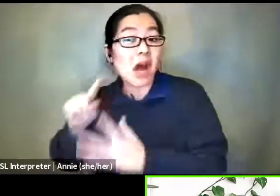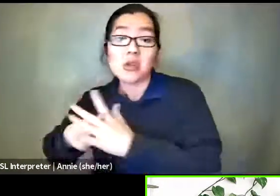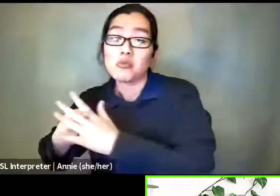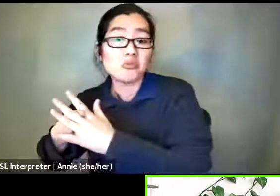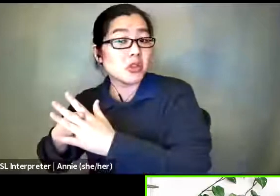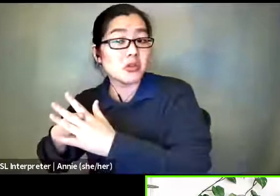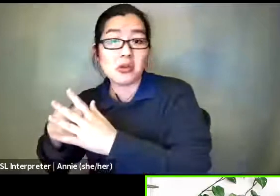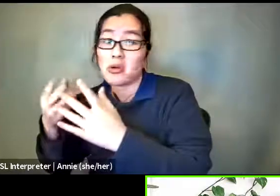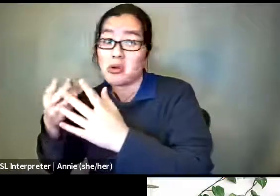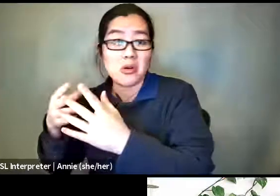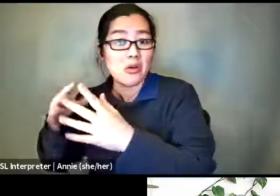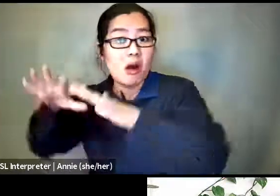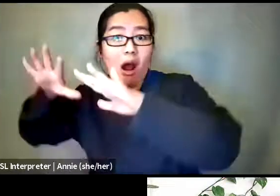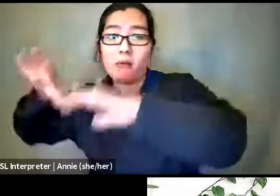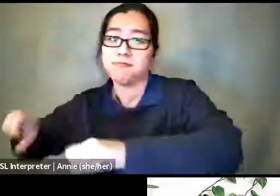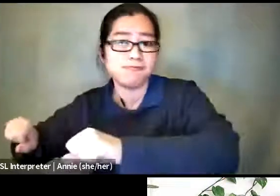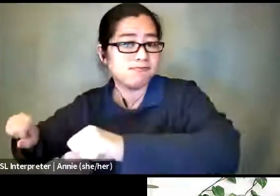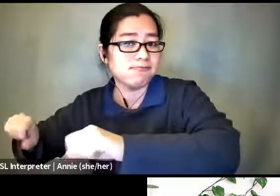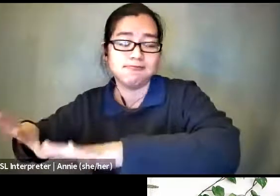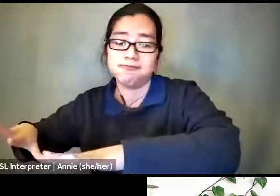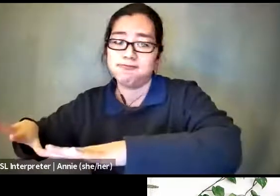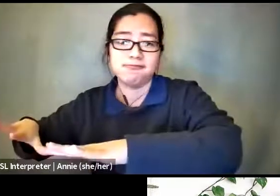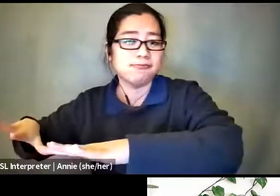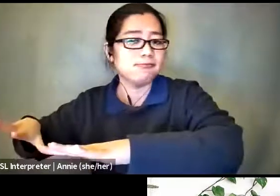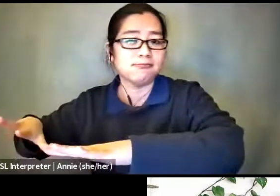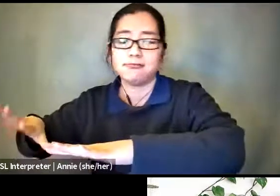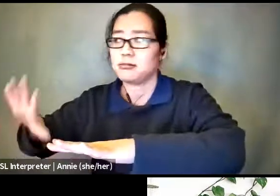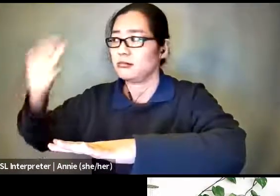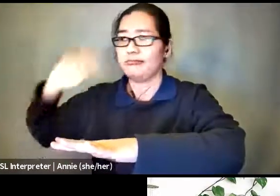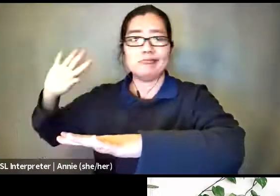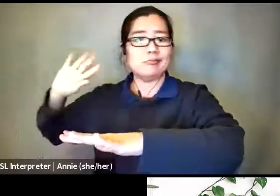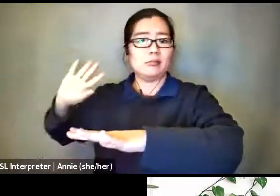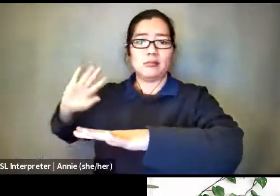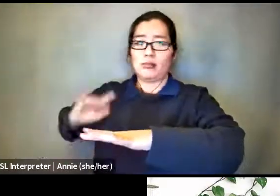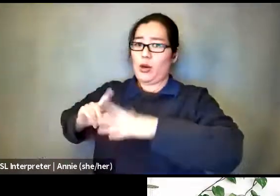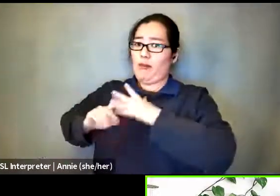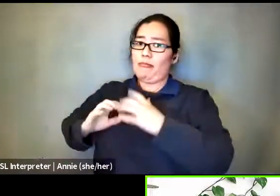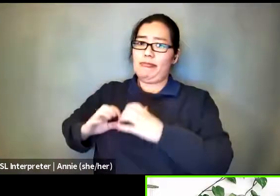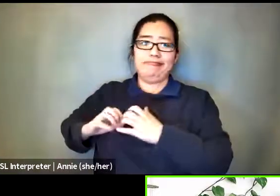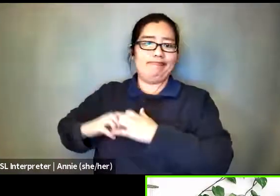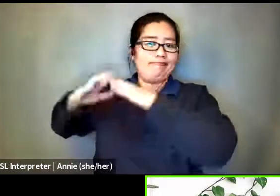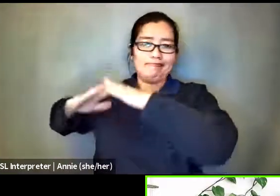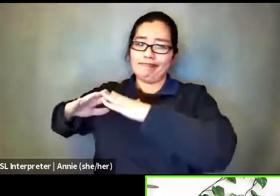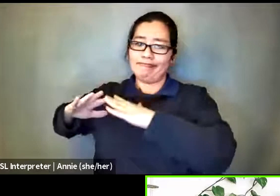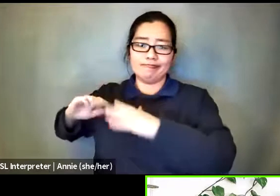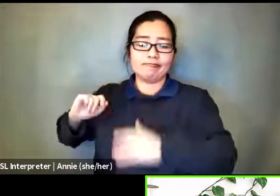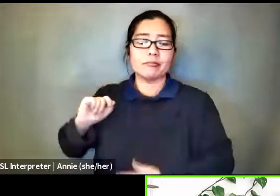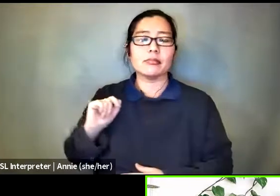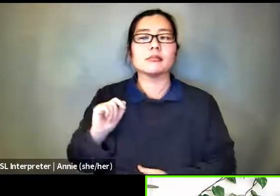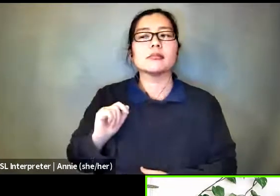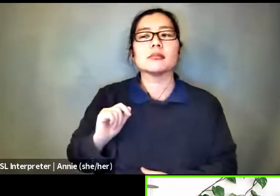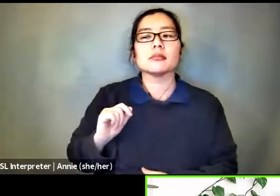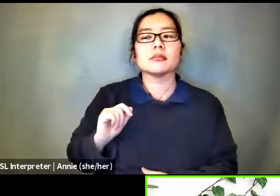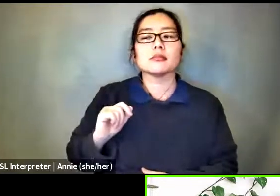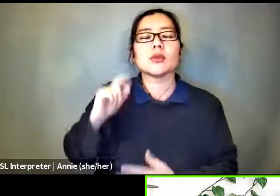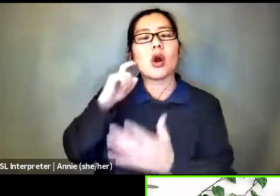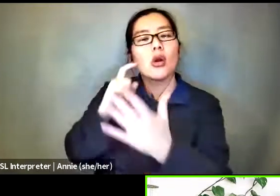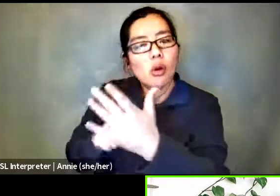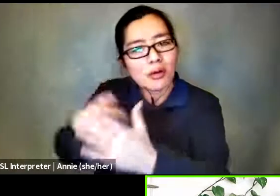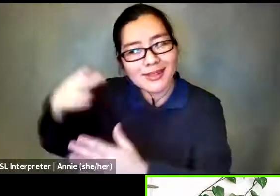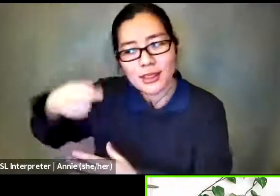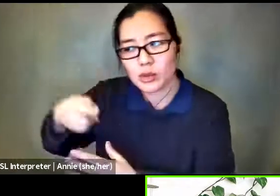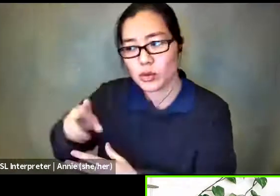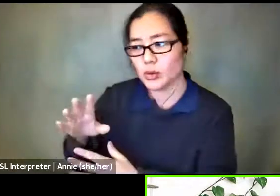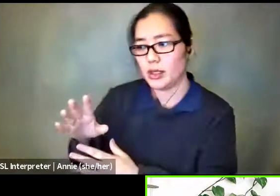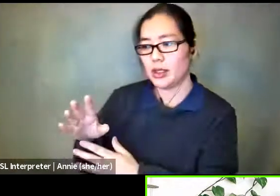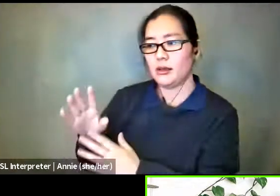whose lands were traditionally those territories. You want to acknowledge that history with those